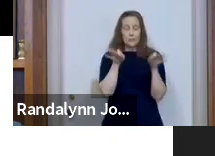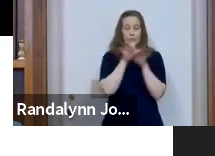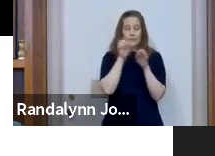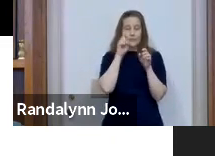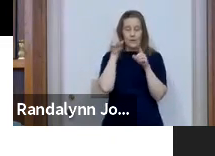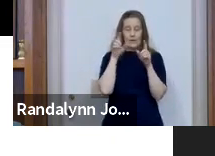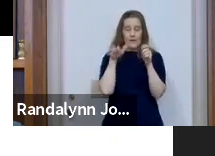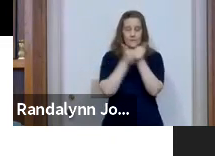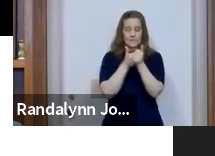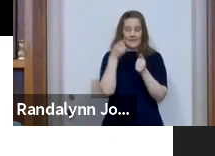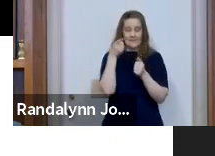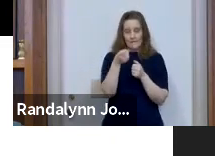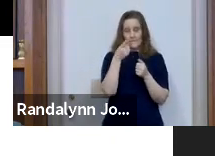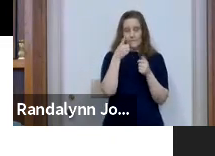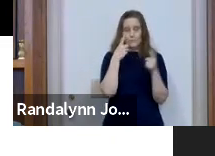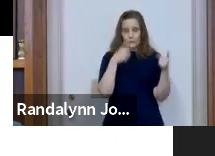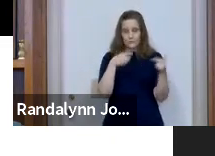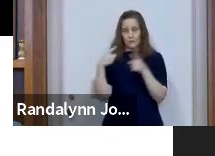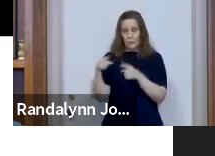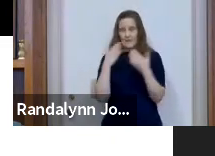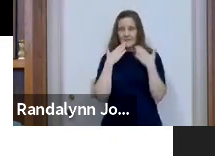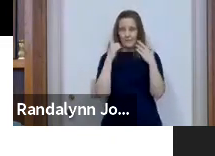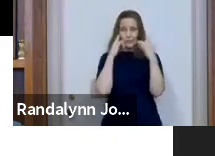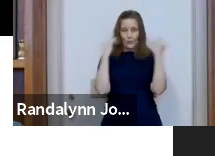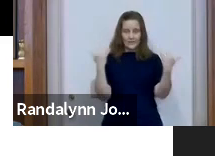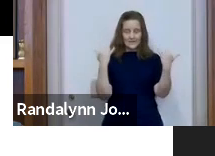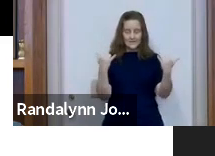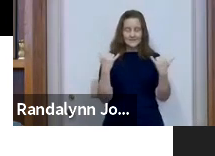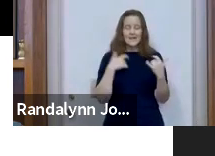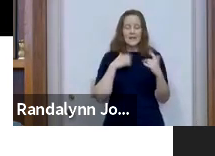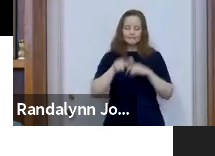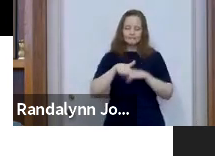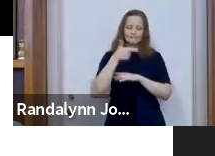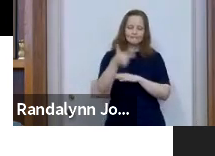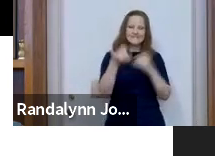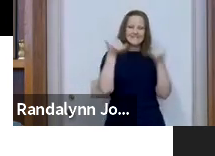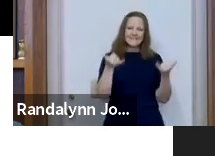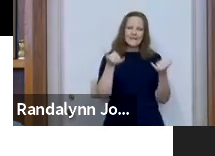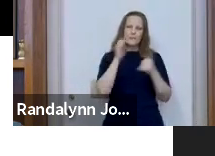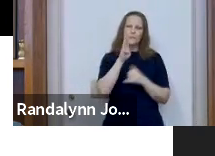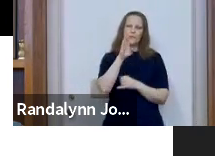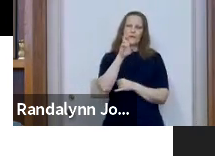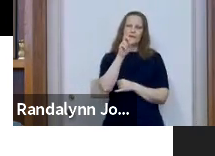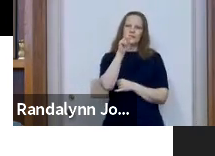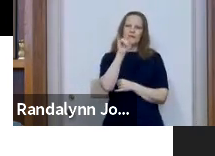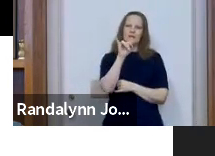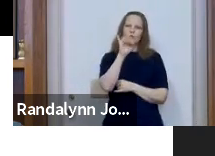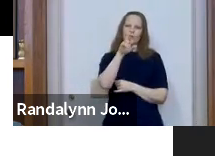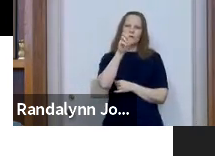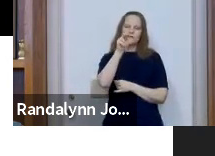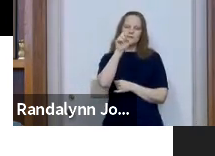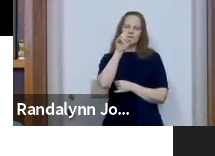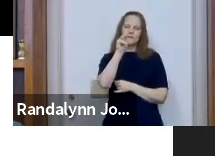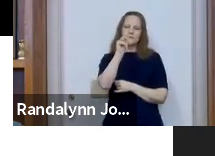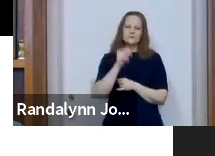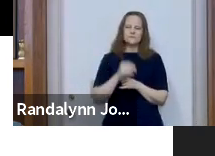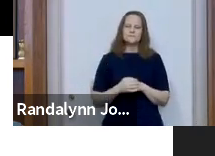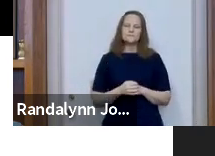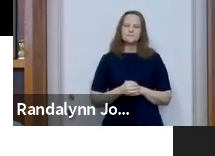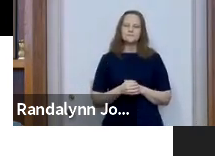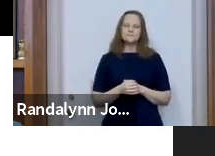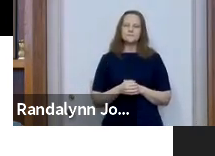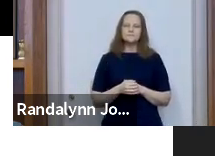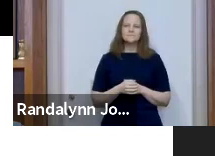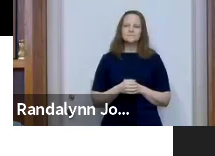on. And so I thank you for this, and I turn it over now to Brandy Renton. Thank you all.